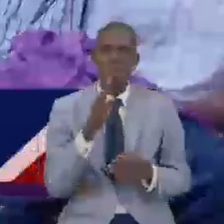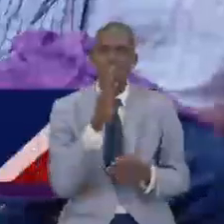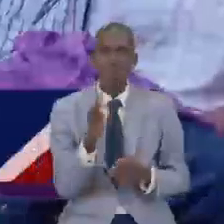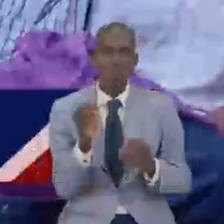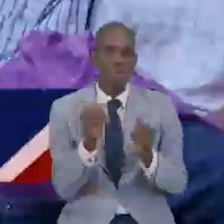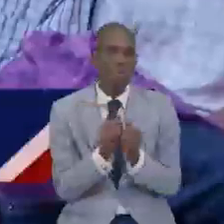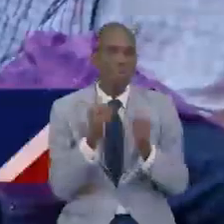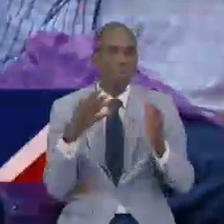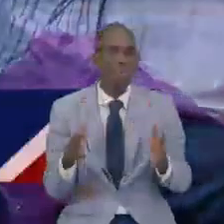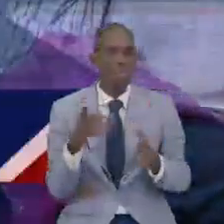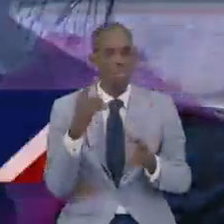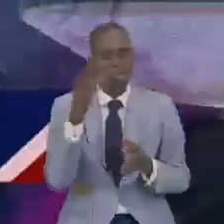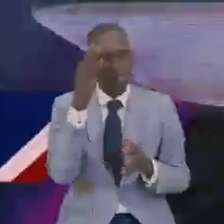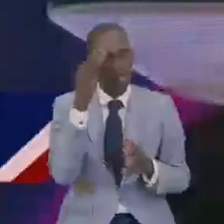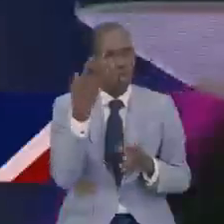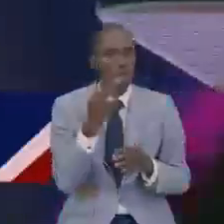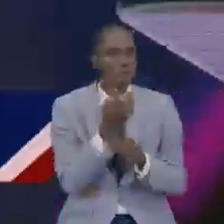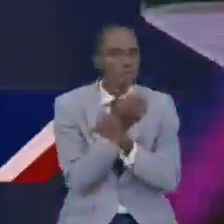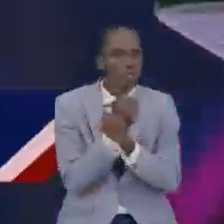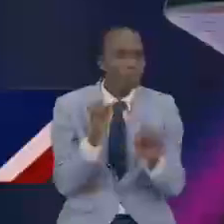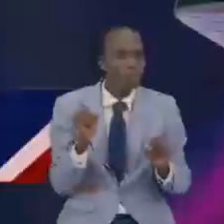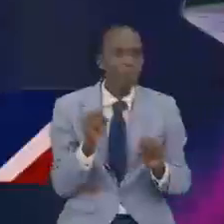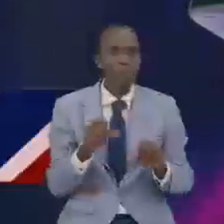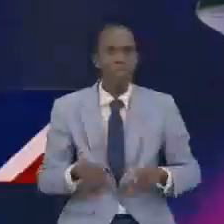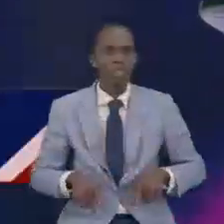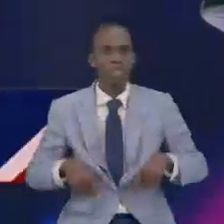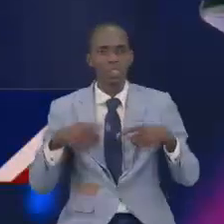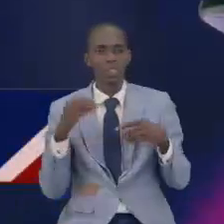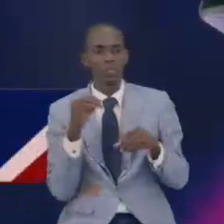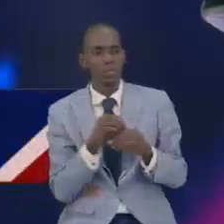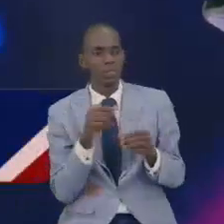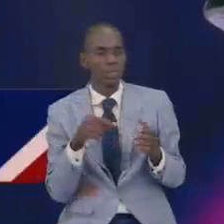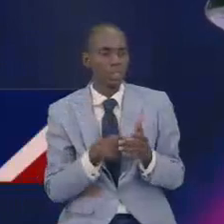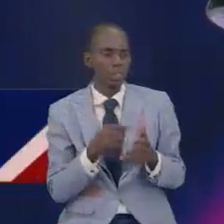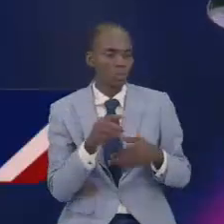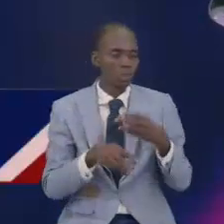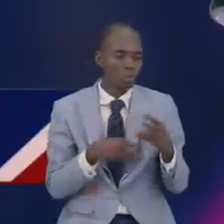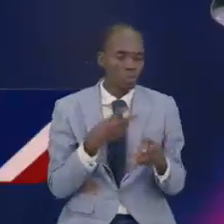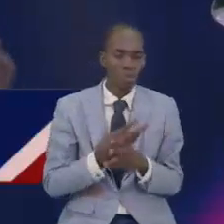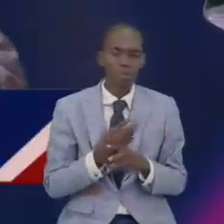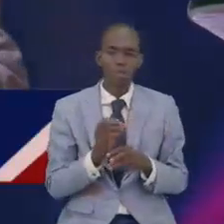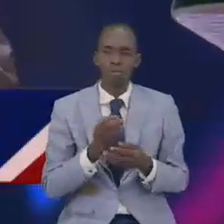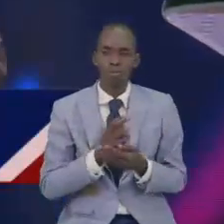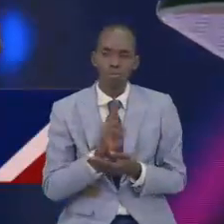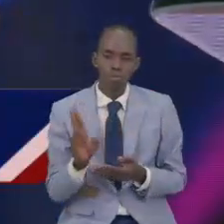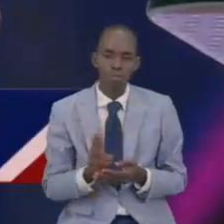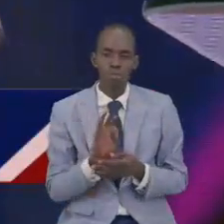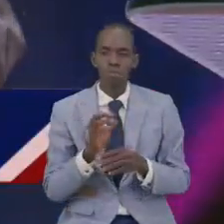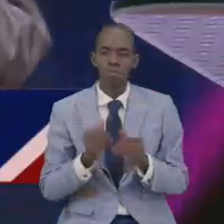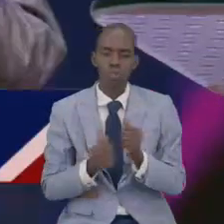of salvation. He lives in this world. He spends all his time in this world.